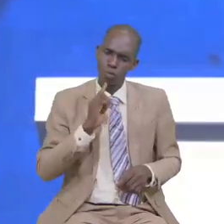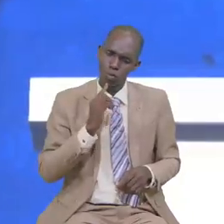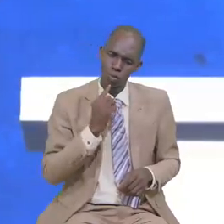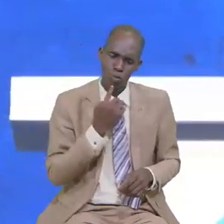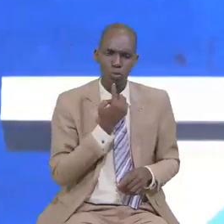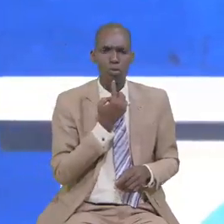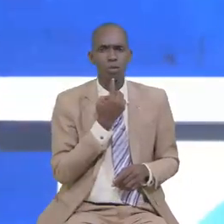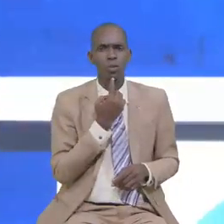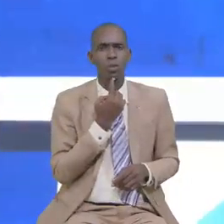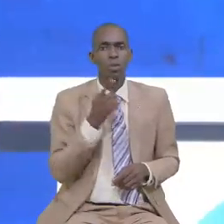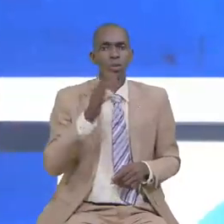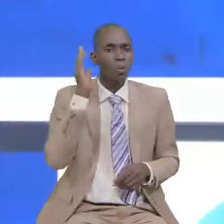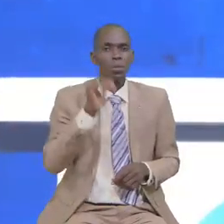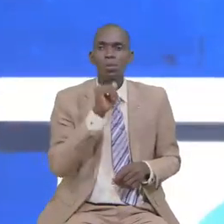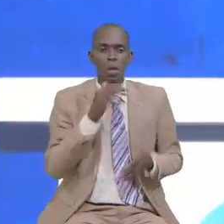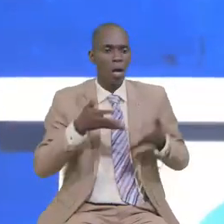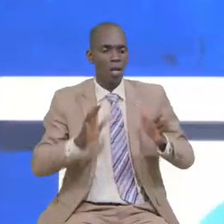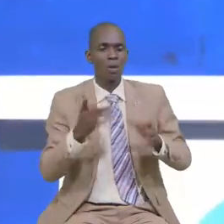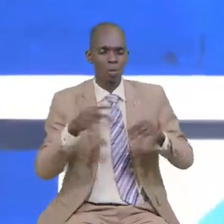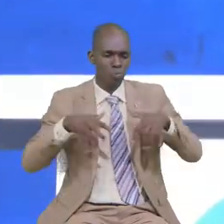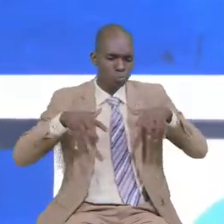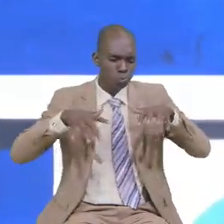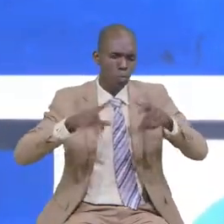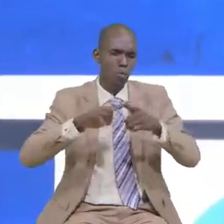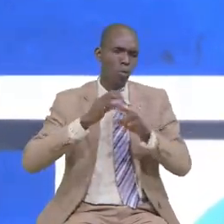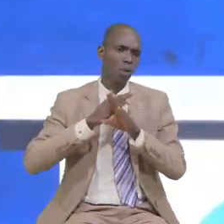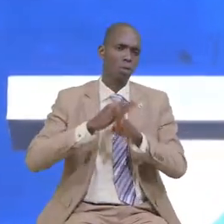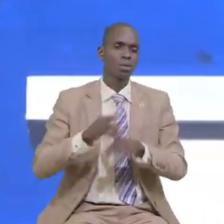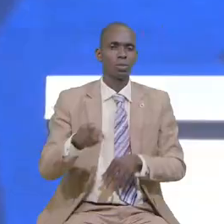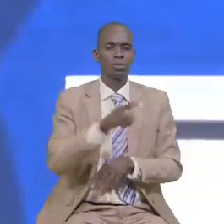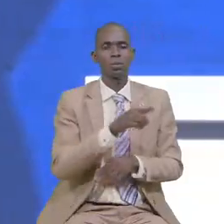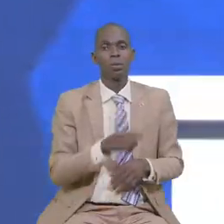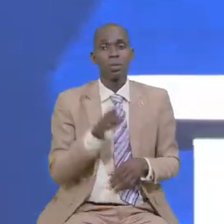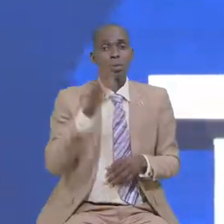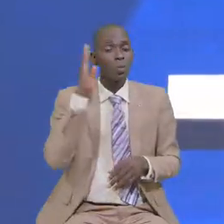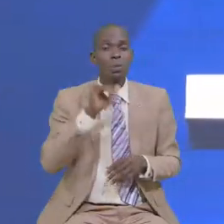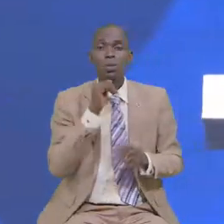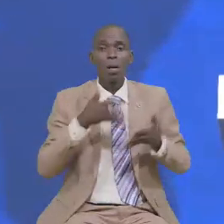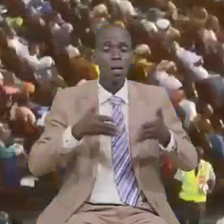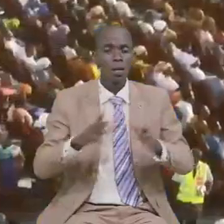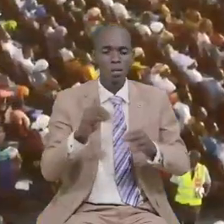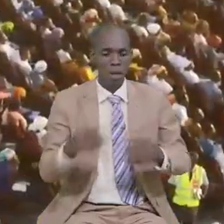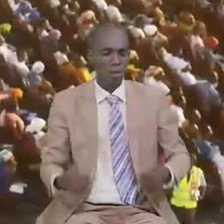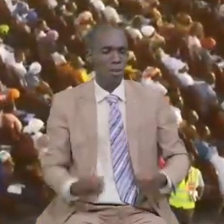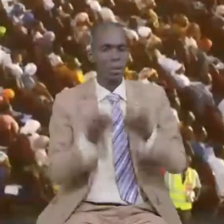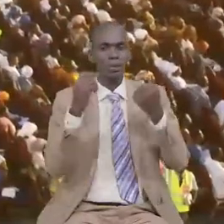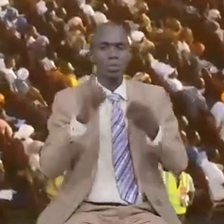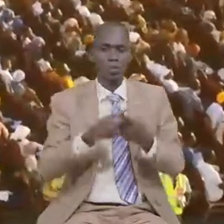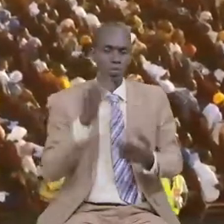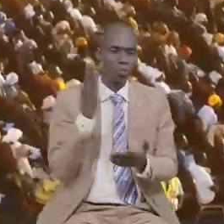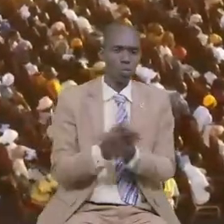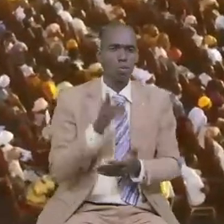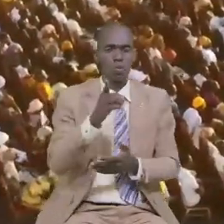You'll not allow the crowd to hinder you. You'll not allow the challenges to stop you and be in your way.